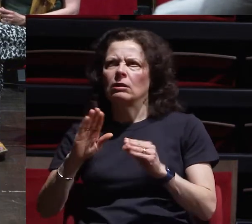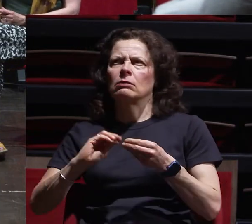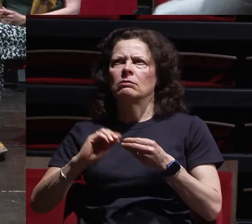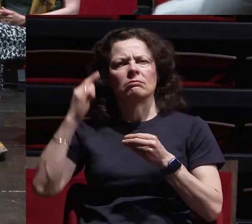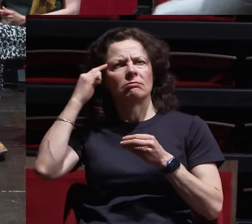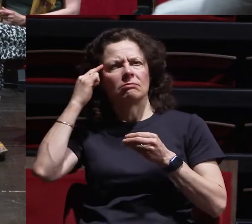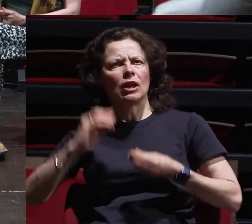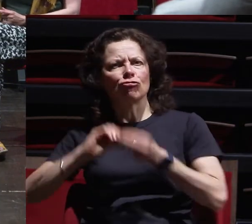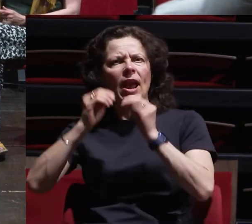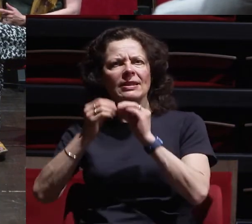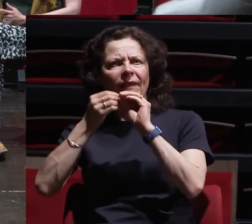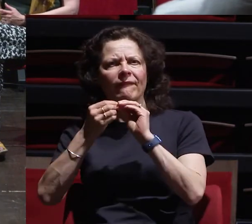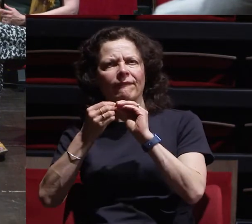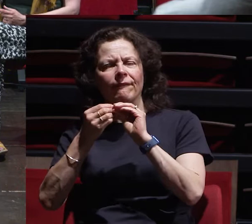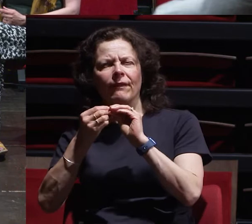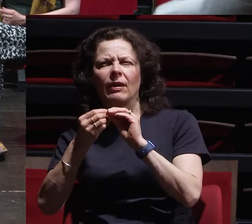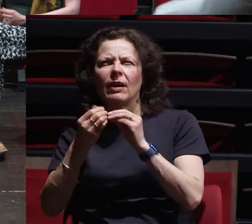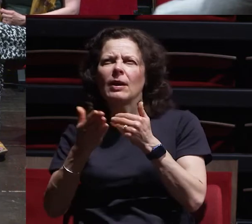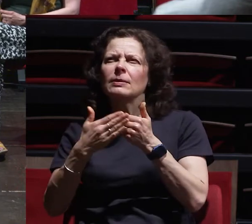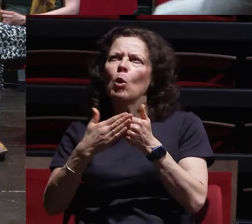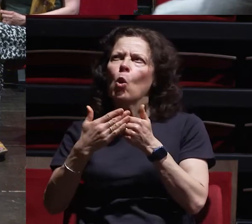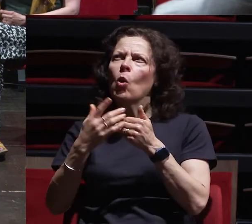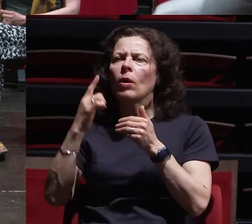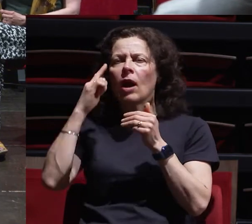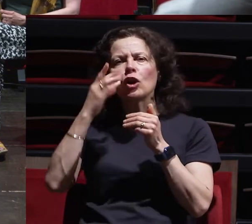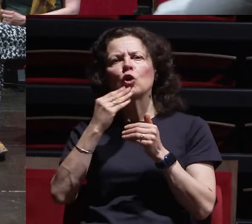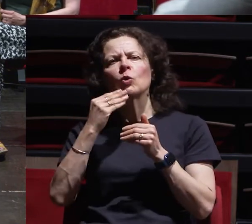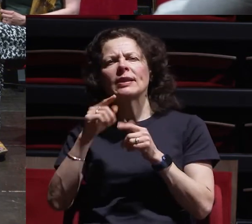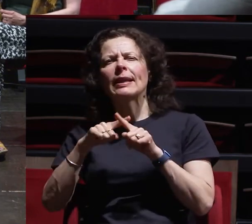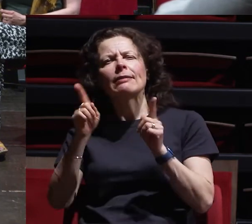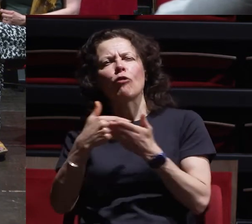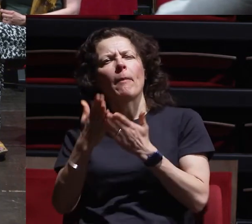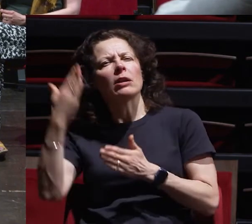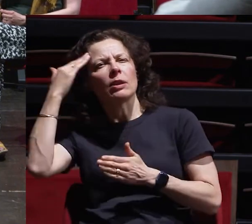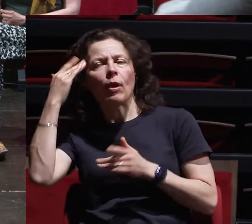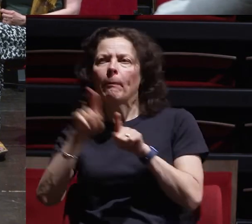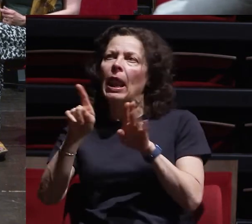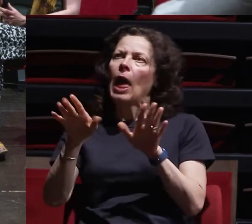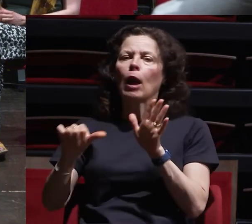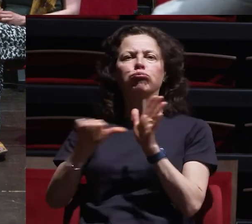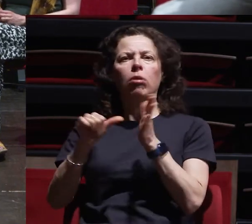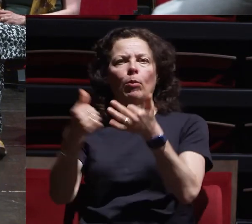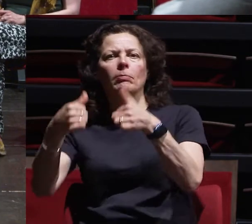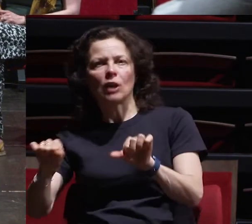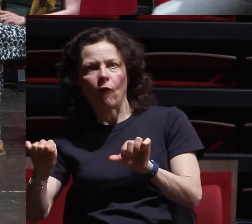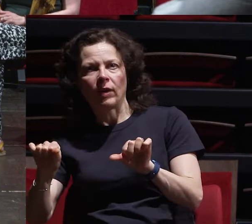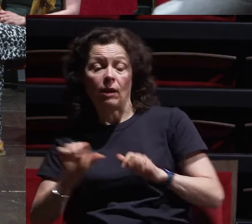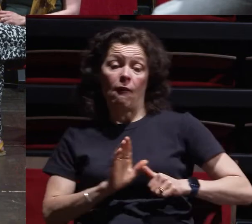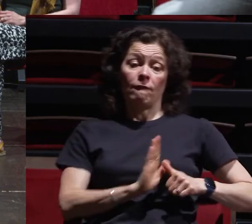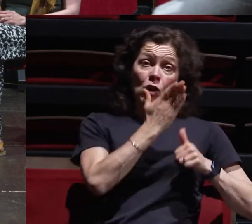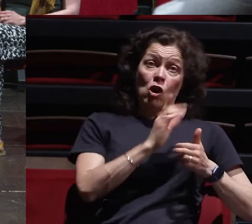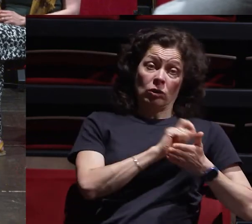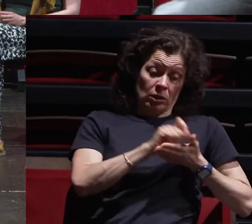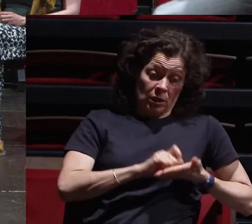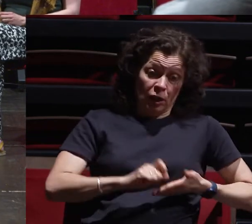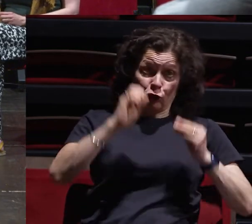not creative bit of my brain entirely, of course it's creative, but not purely creative. It's more like the problem-solving bit of my brain.